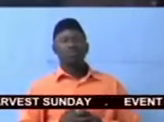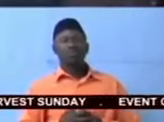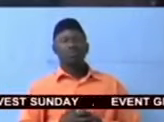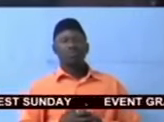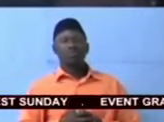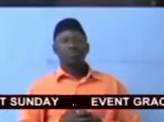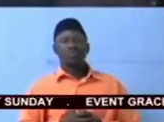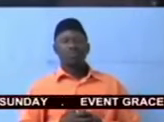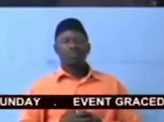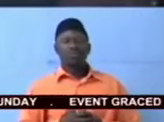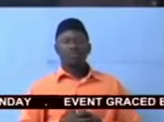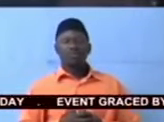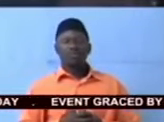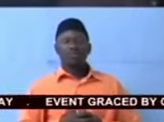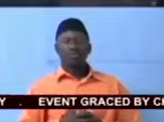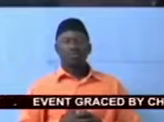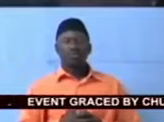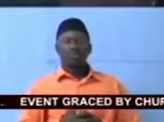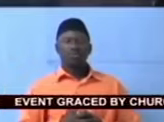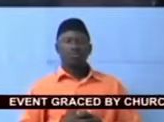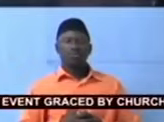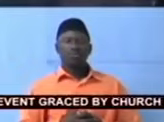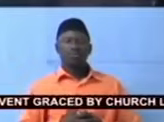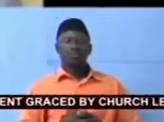To a certain extent.